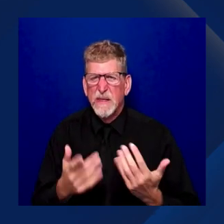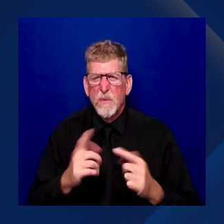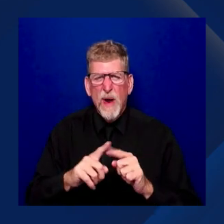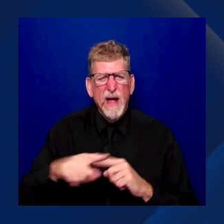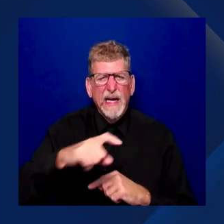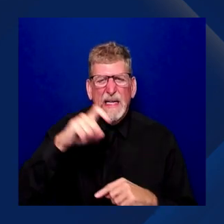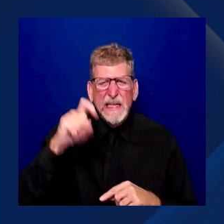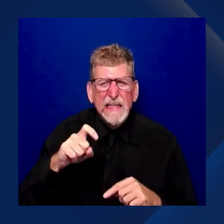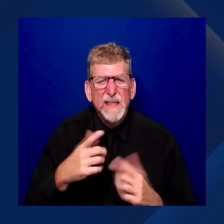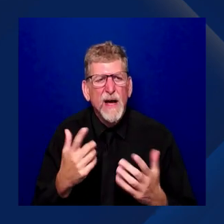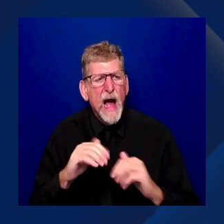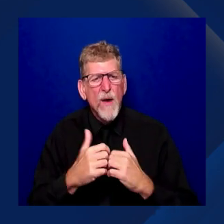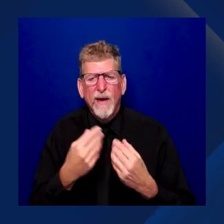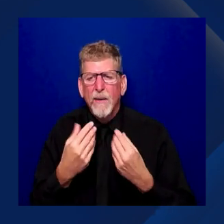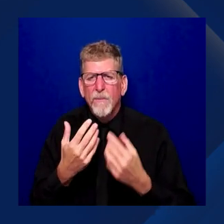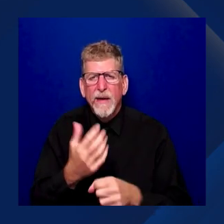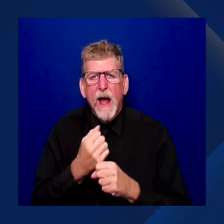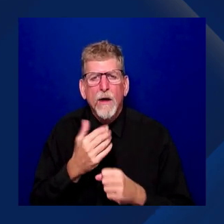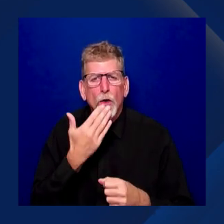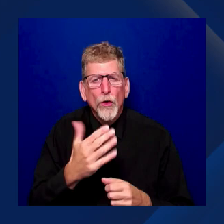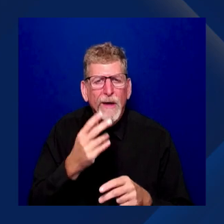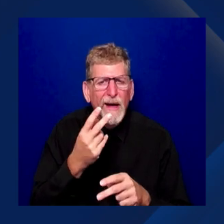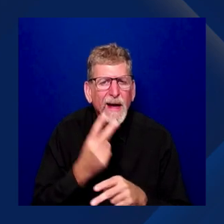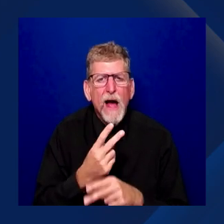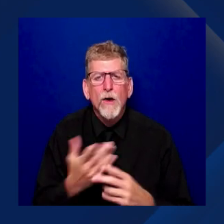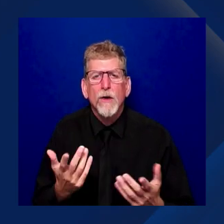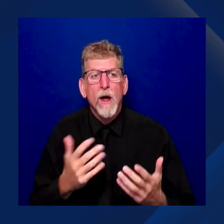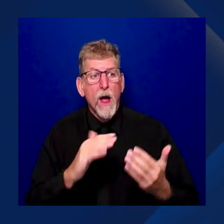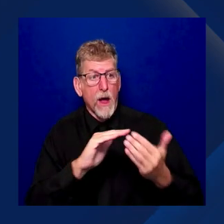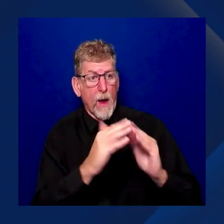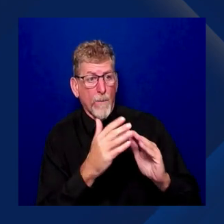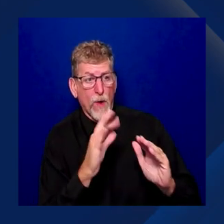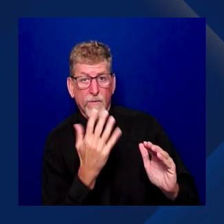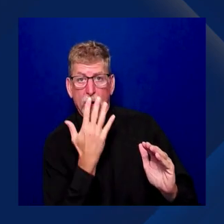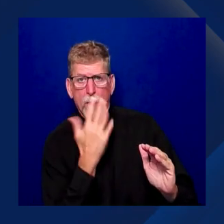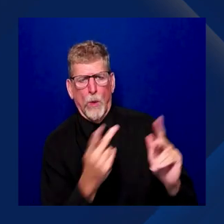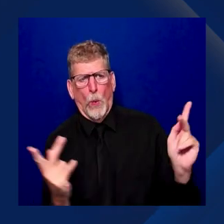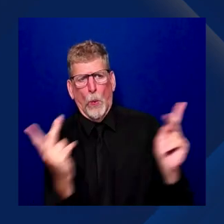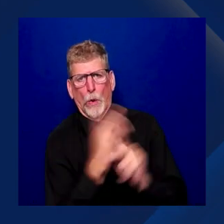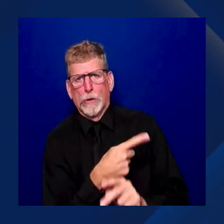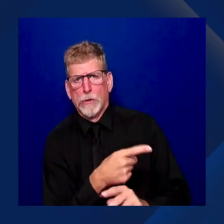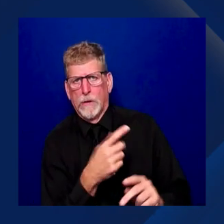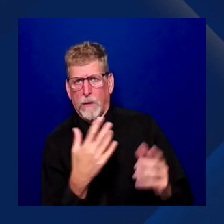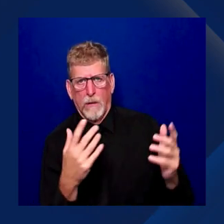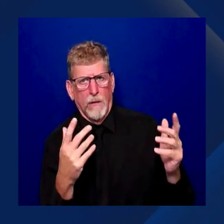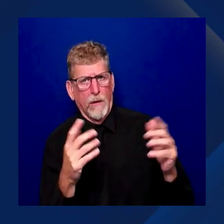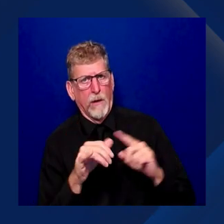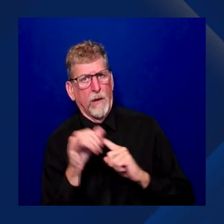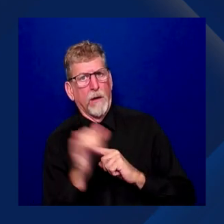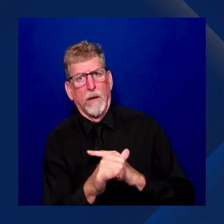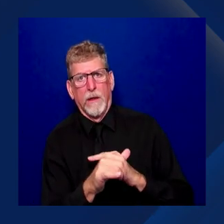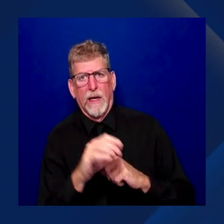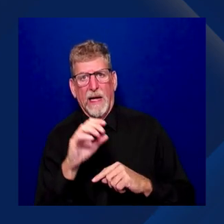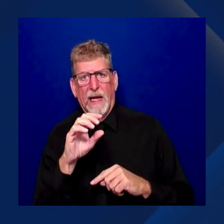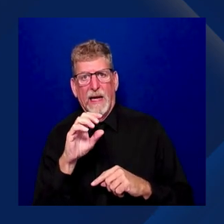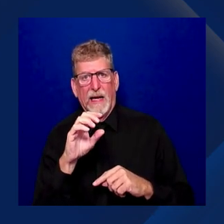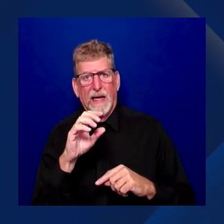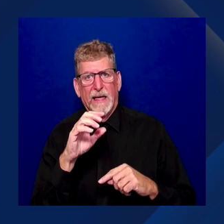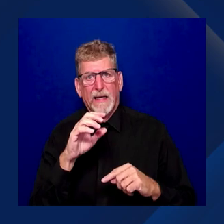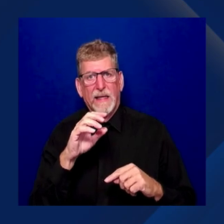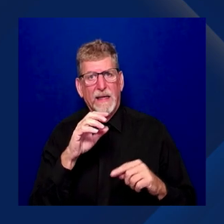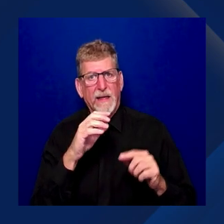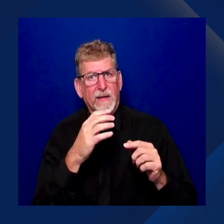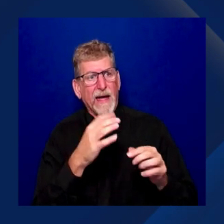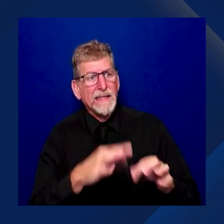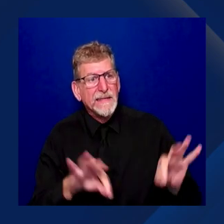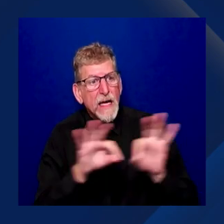essential workers and therefore more at risk of contracting the virus. Many couldn't afford internet for